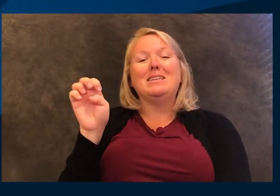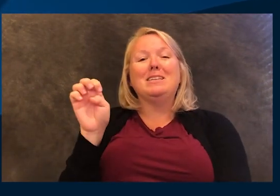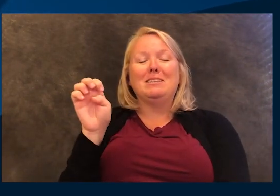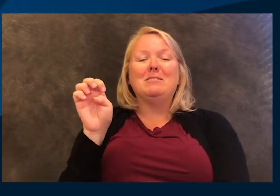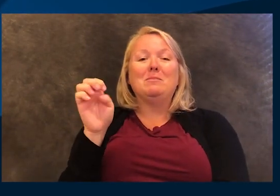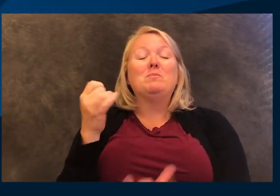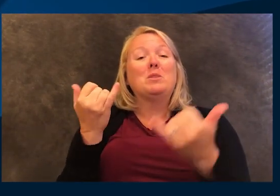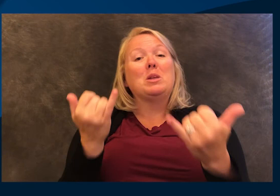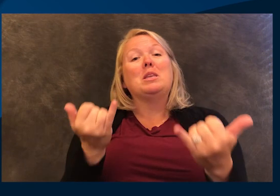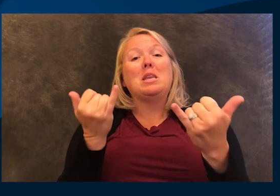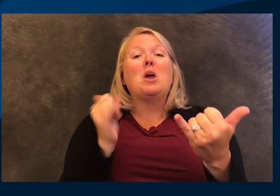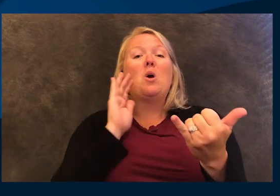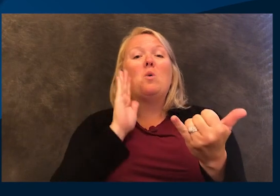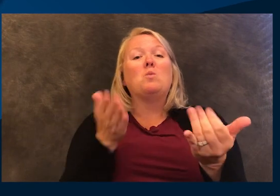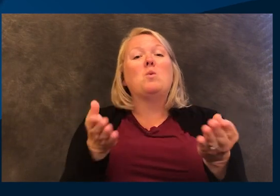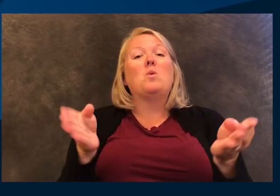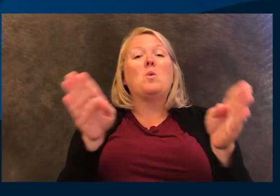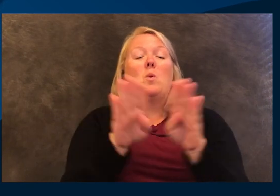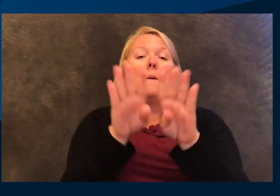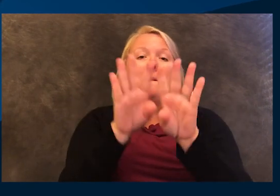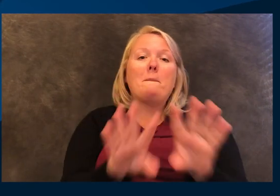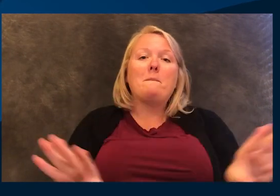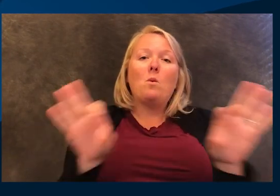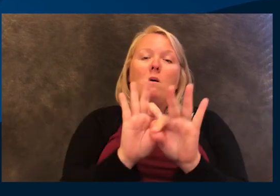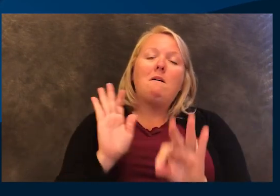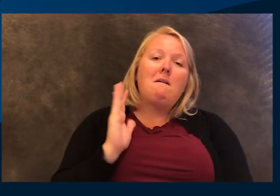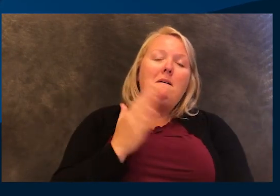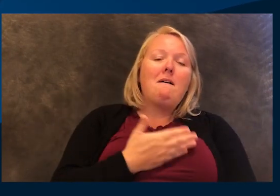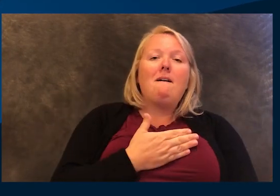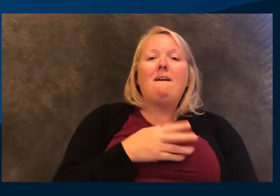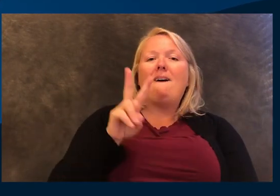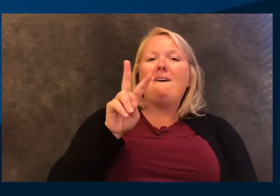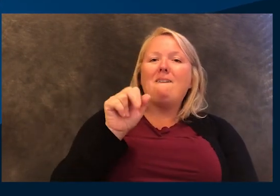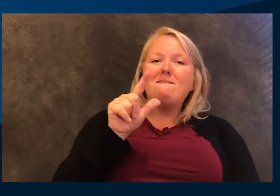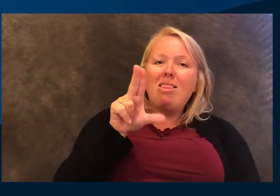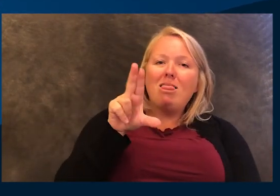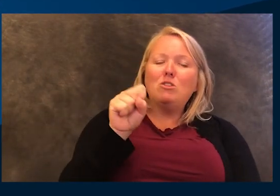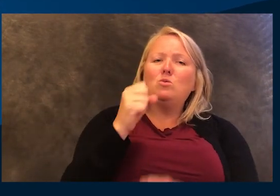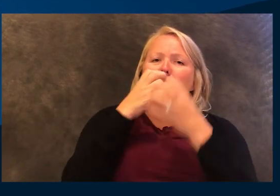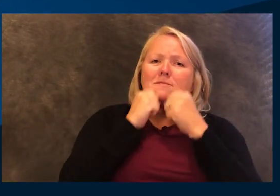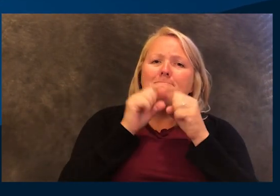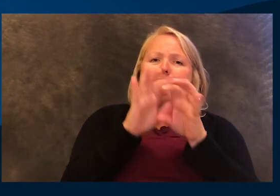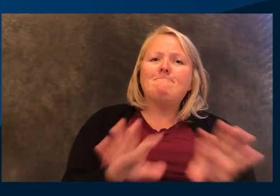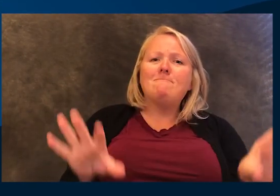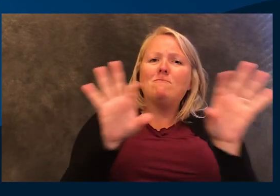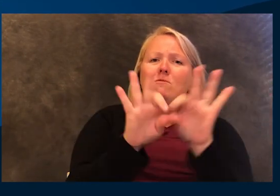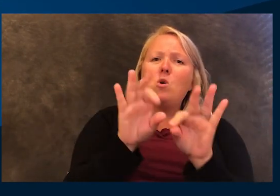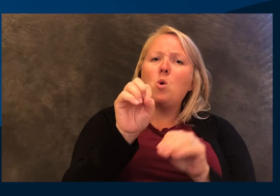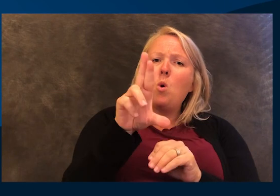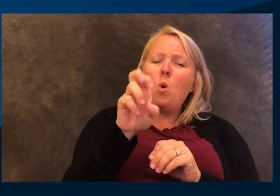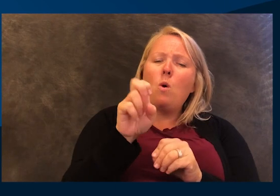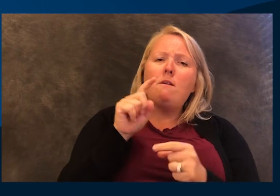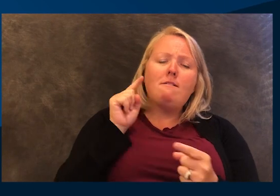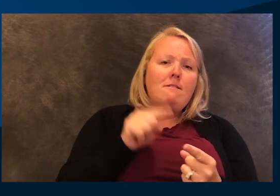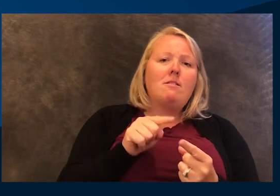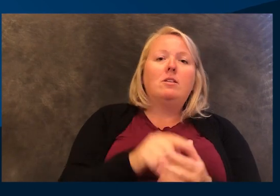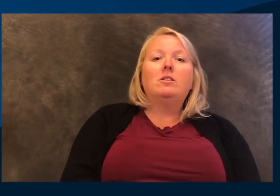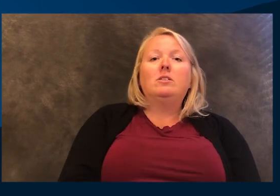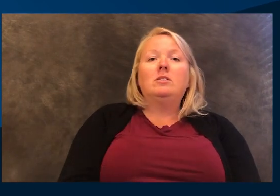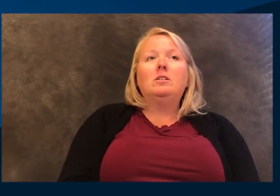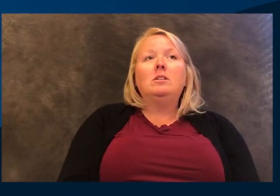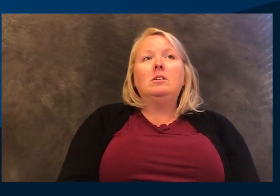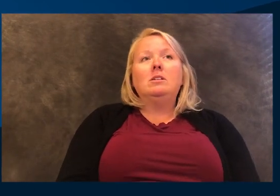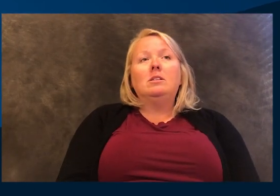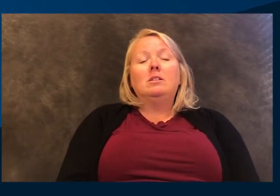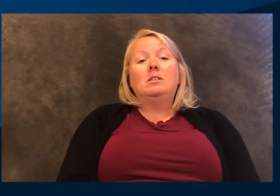to acknowledge the importance of our core values throughout the pandemic. We've seen in both big moments and small moments